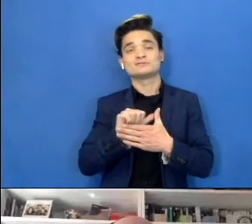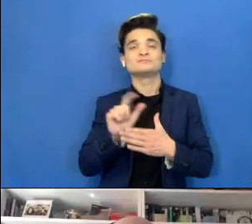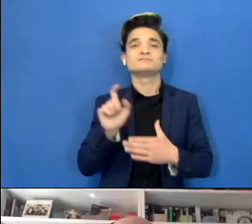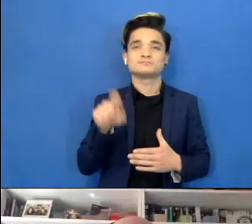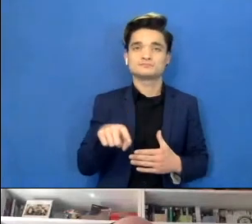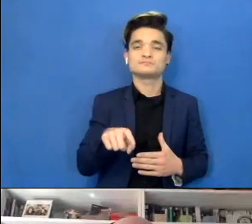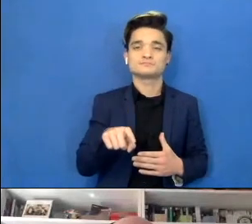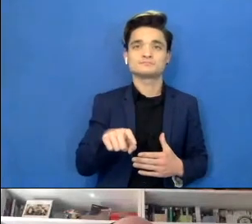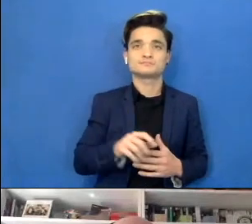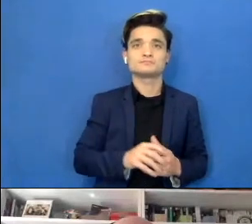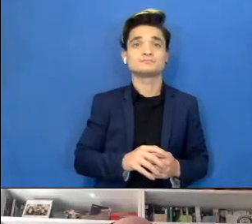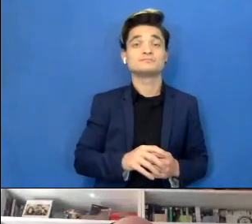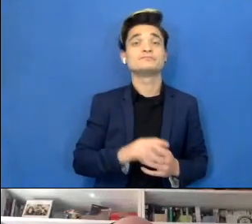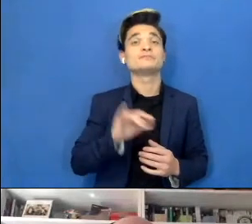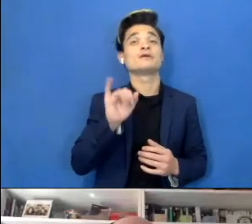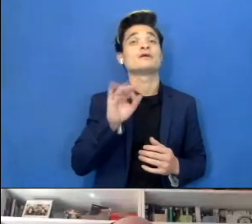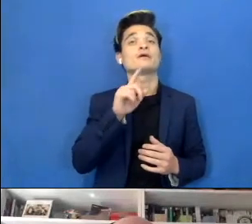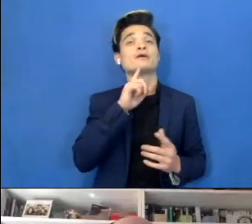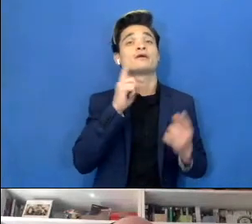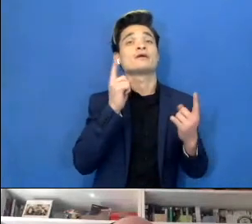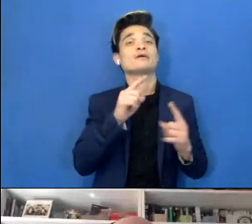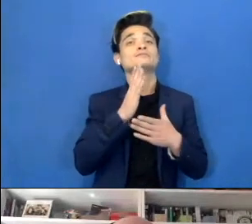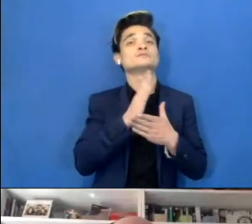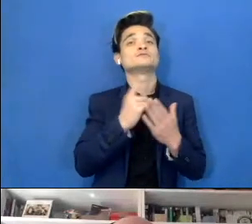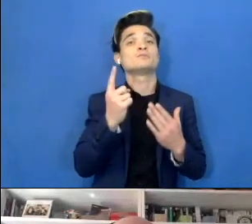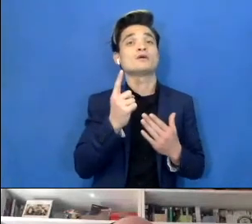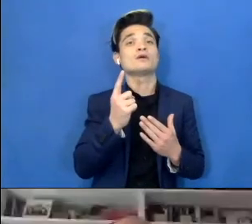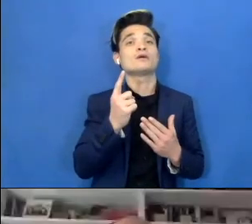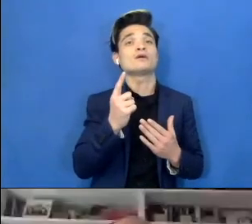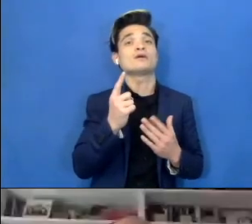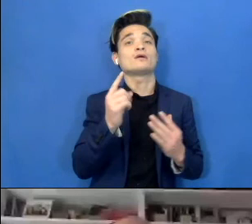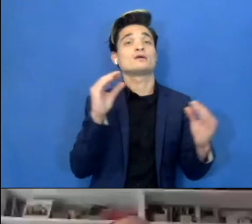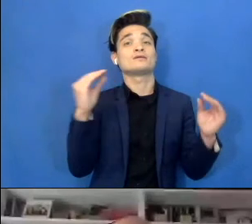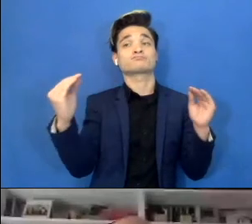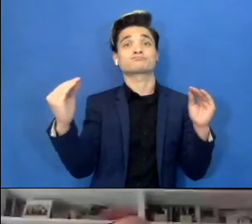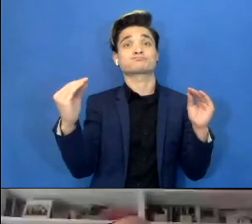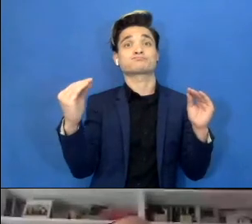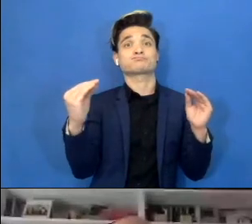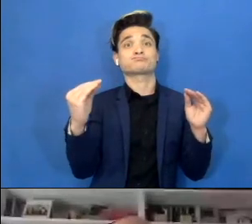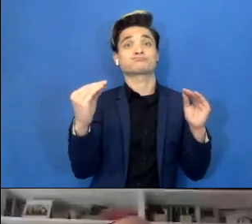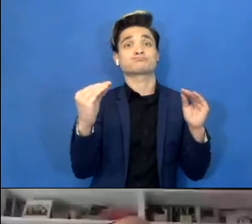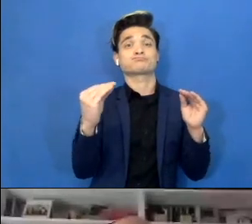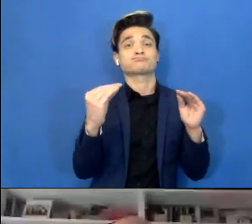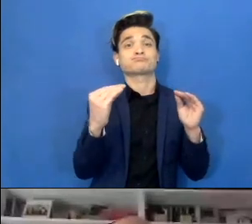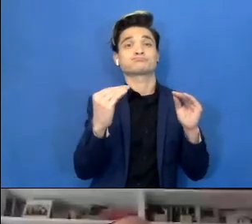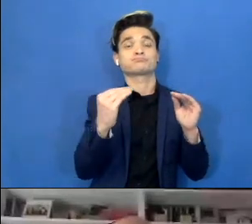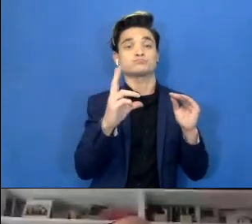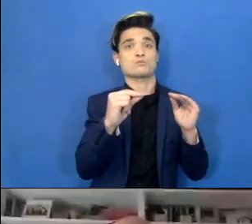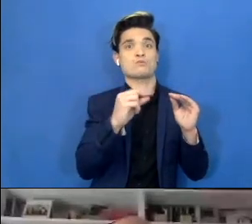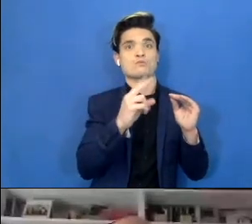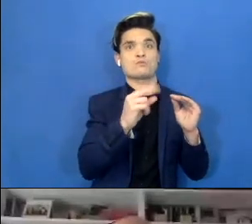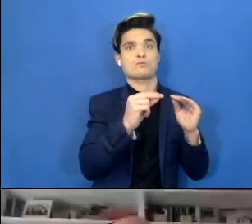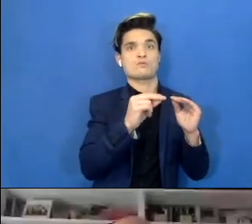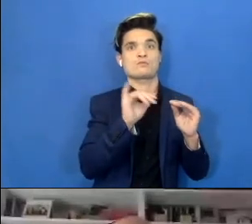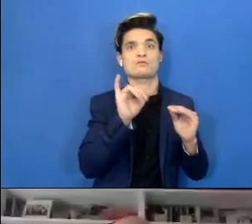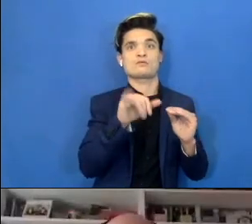literally say, please don't kiss me. We can speak. Please don't kiss me on the lips. You know, not today, but you can kiss me